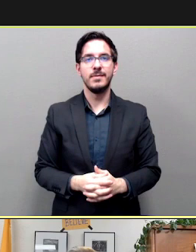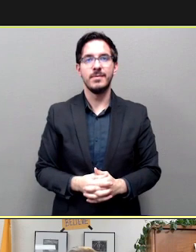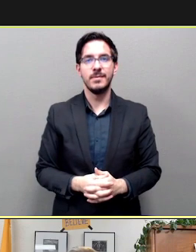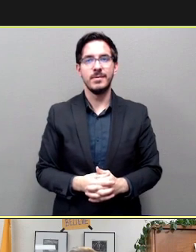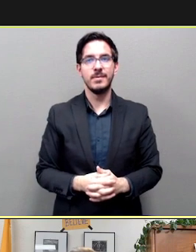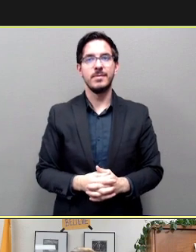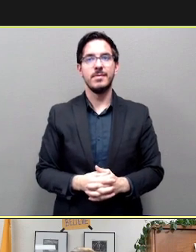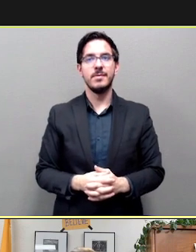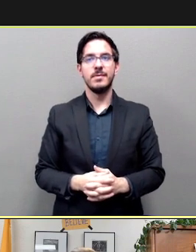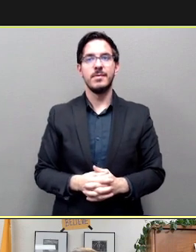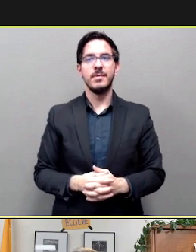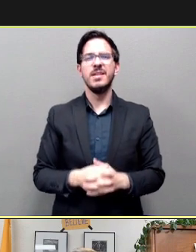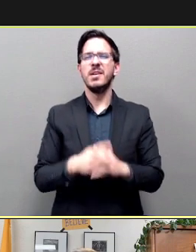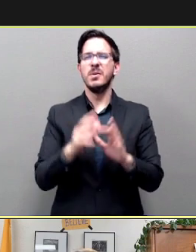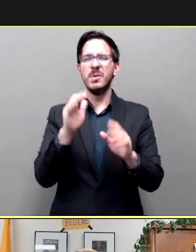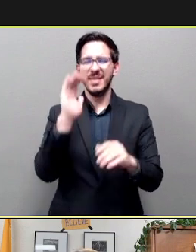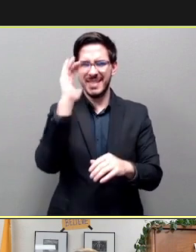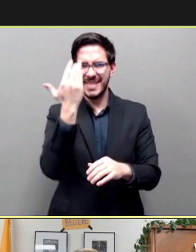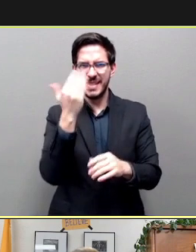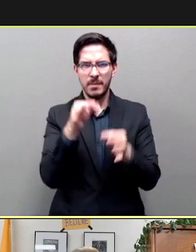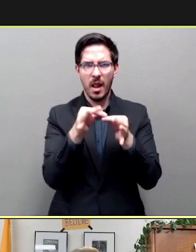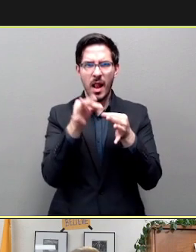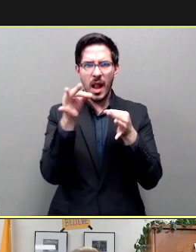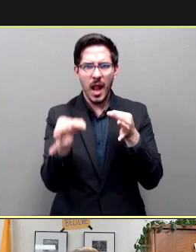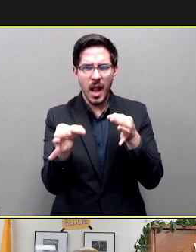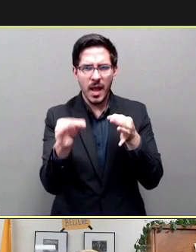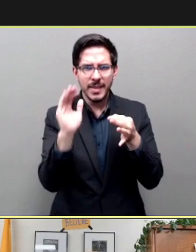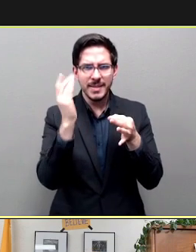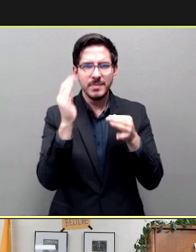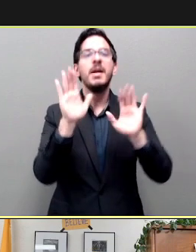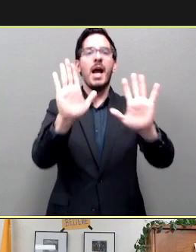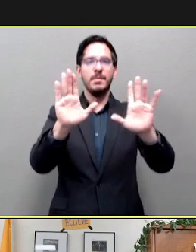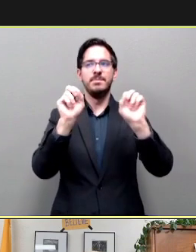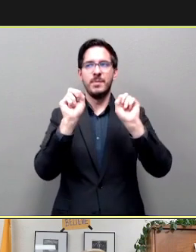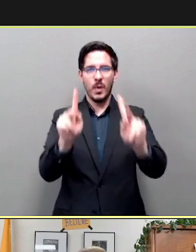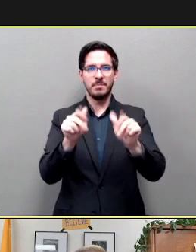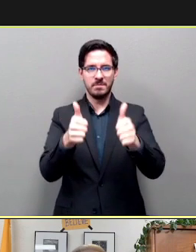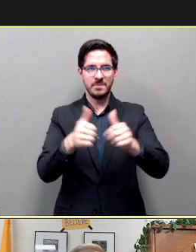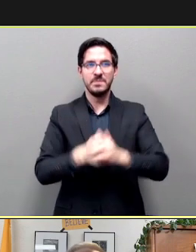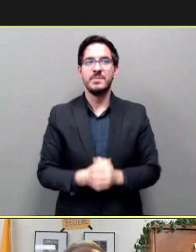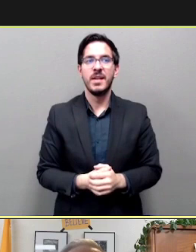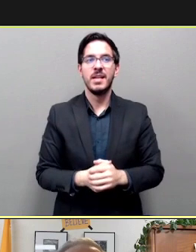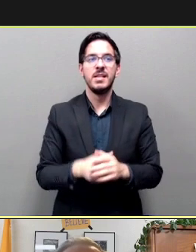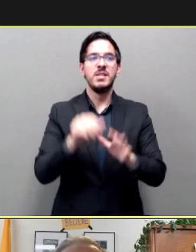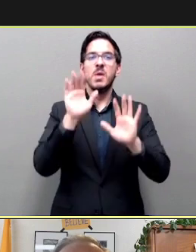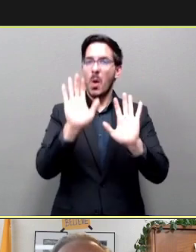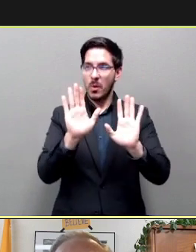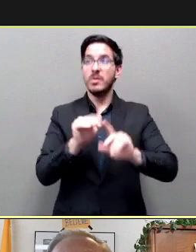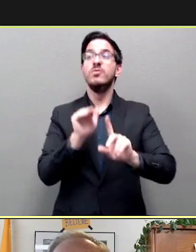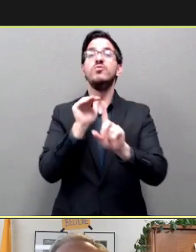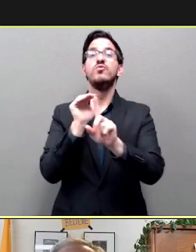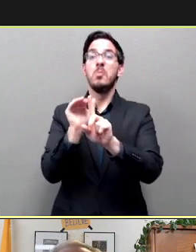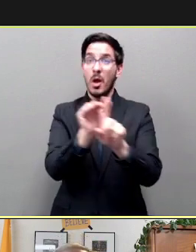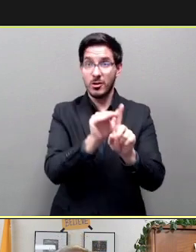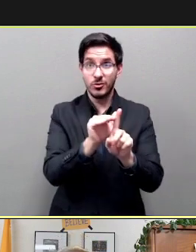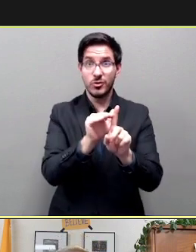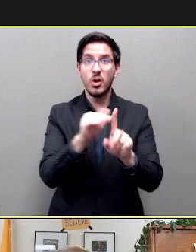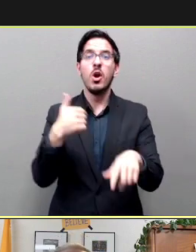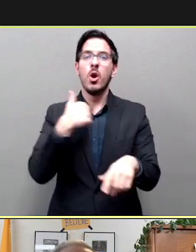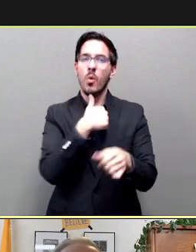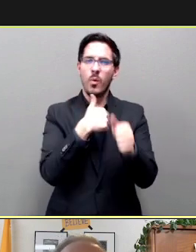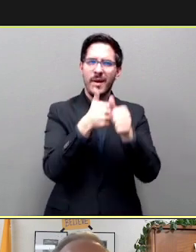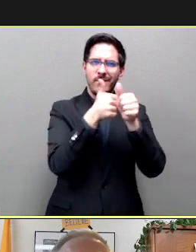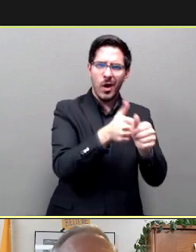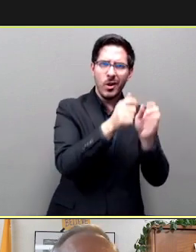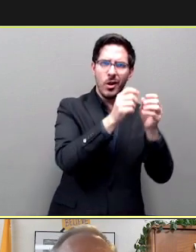Got a little bit of a lag here, I think. Okay, so just a reminder that we do follow variants.